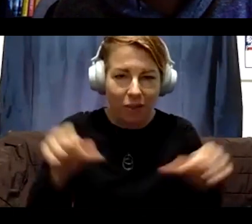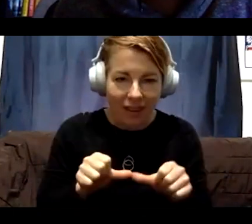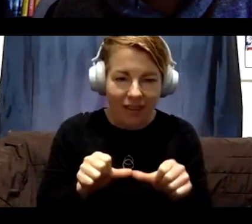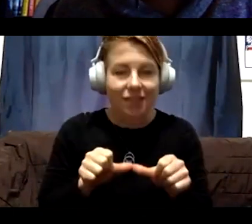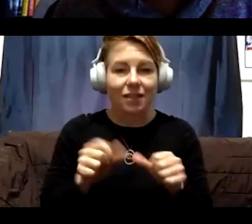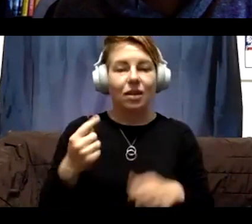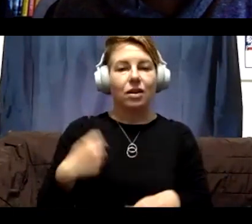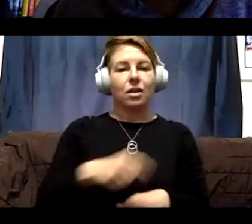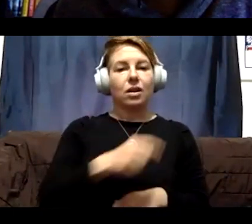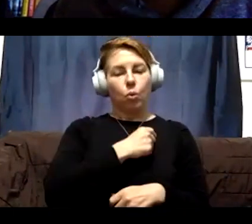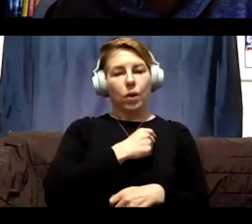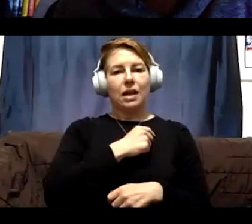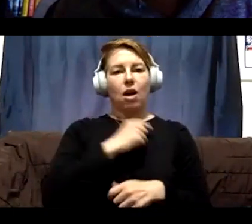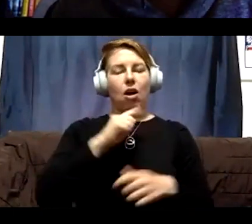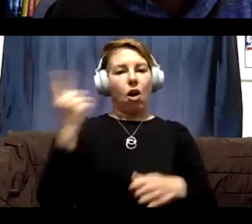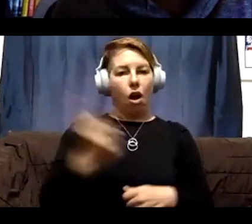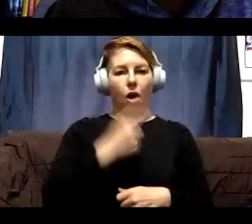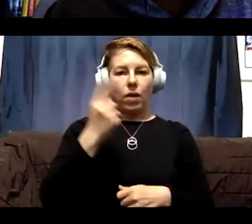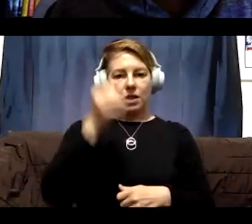the consequences of our actions.